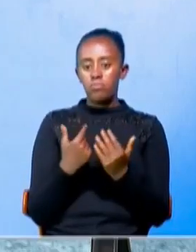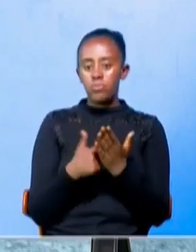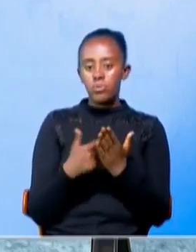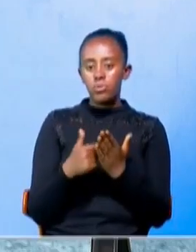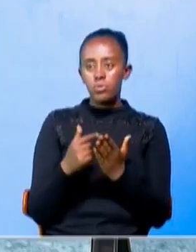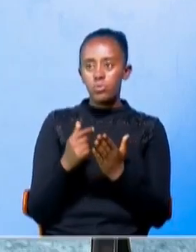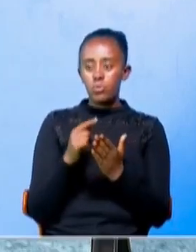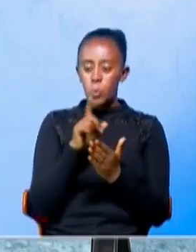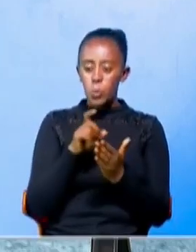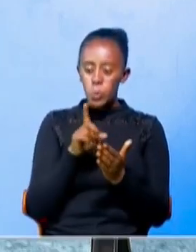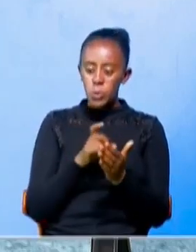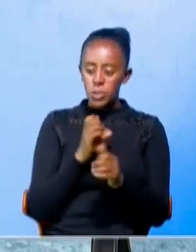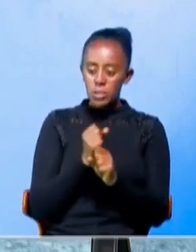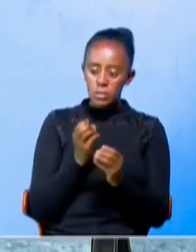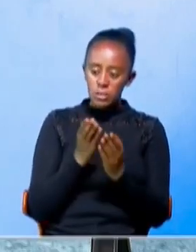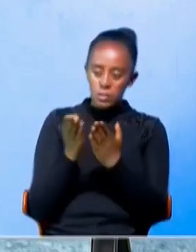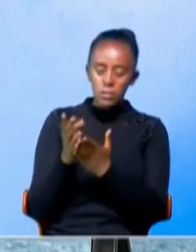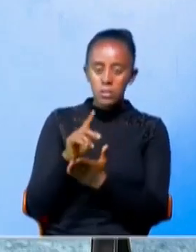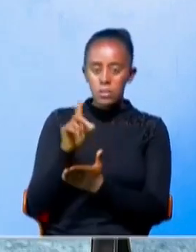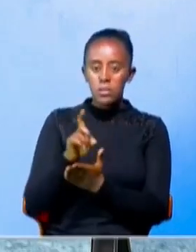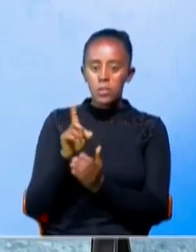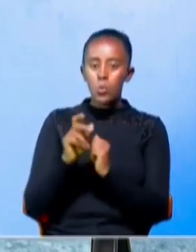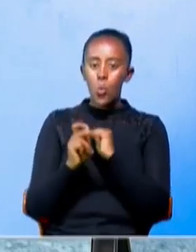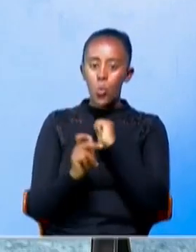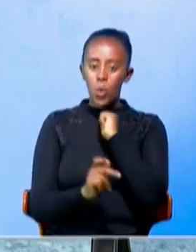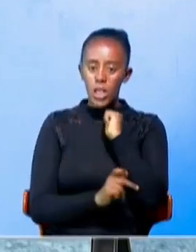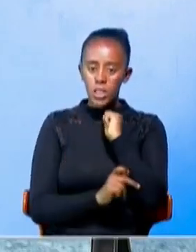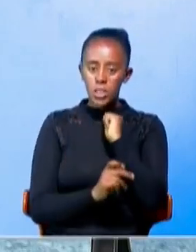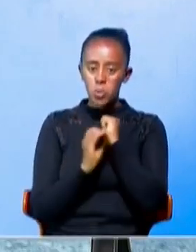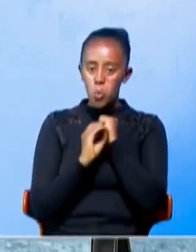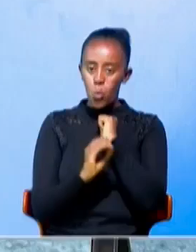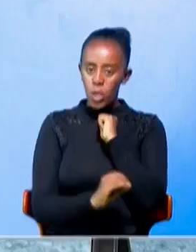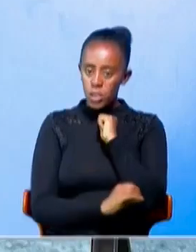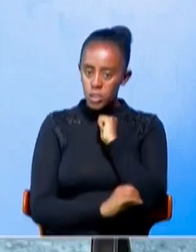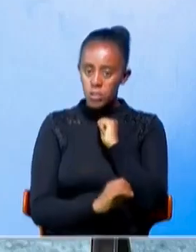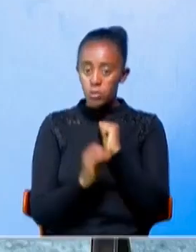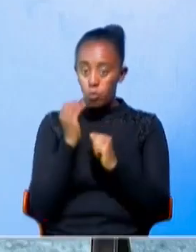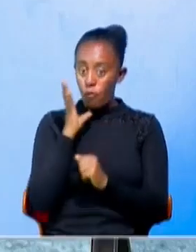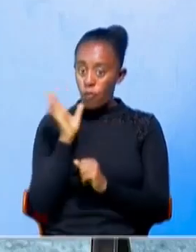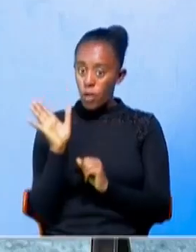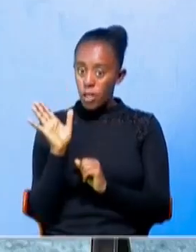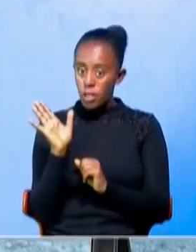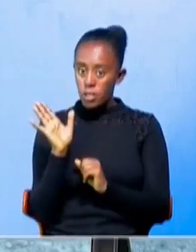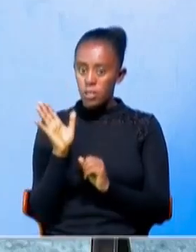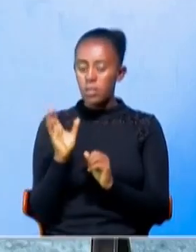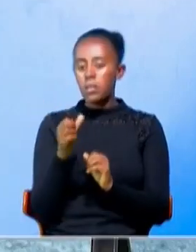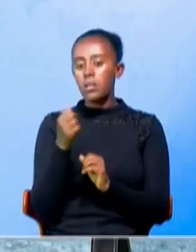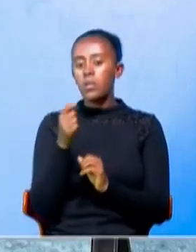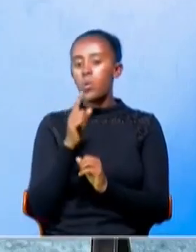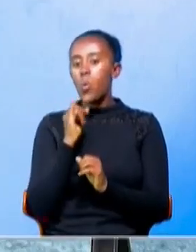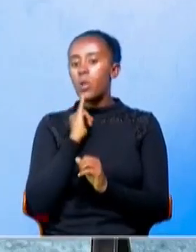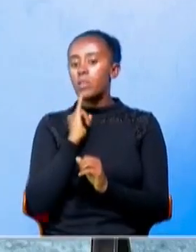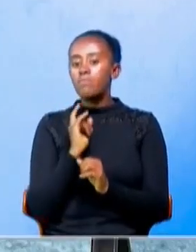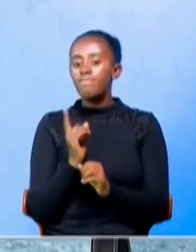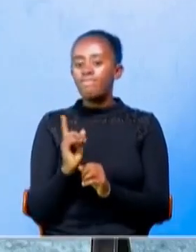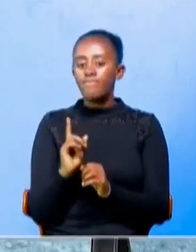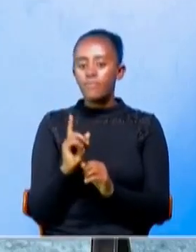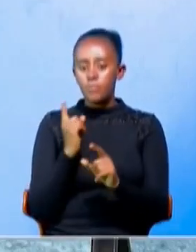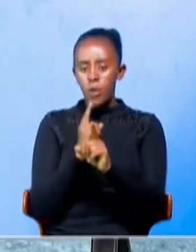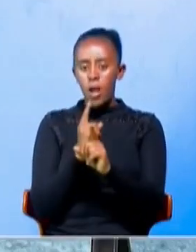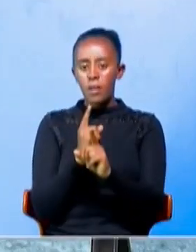this question to that person, to that organization. Right? Don't forget this one. The other one that is,